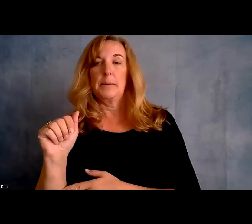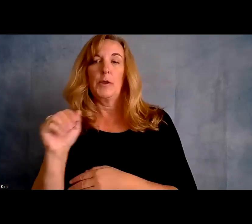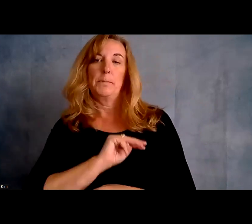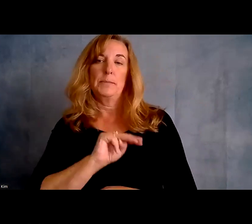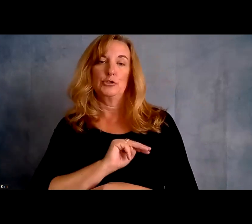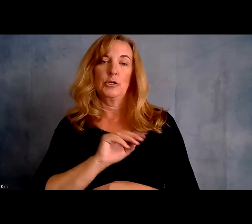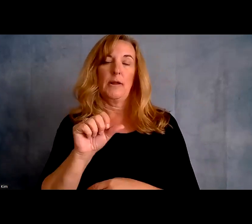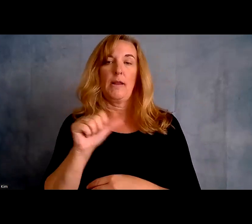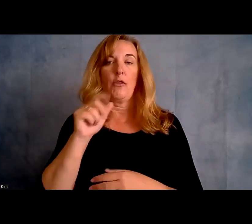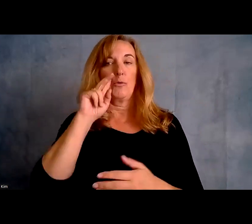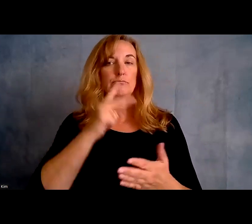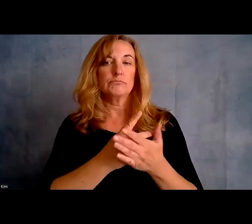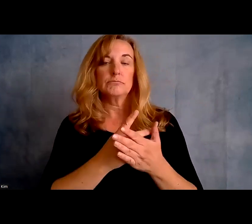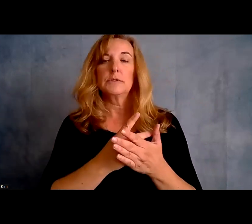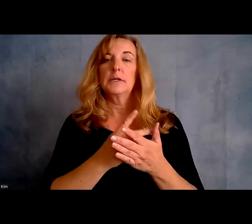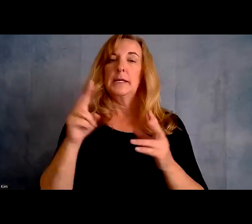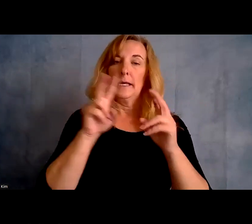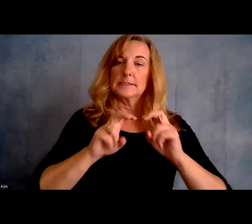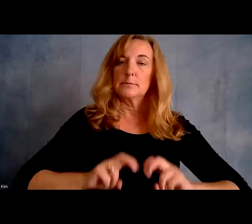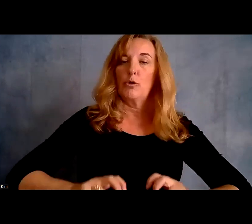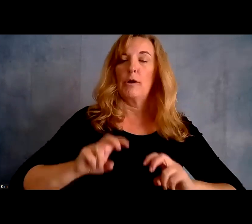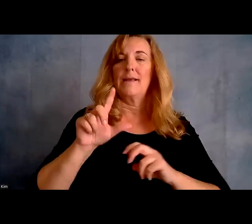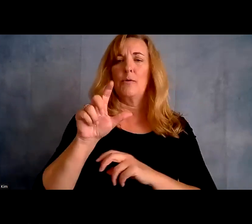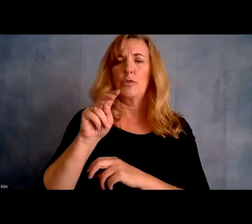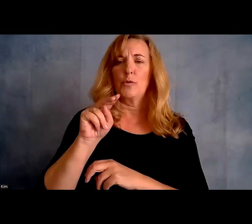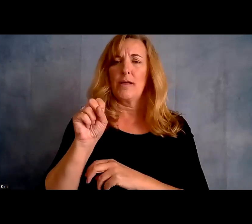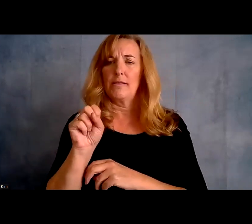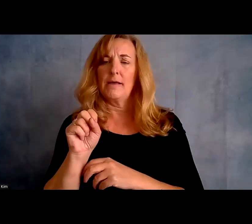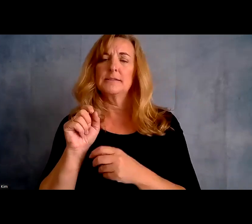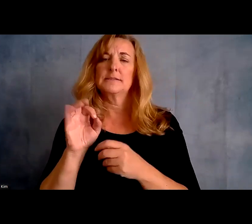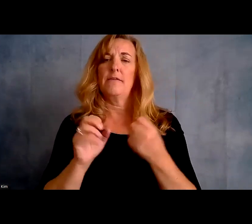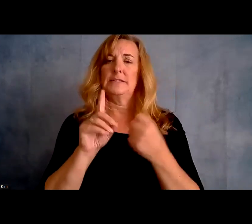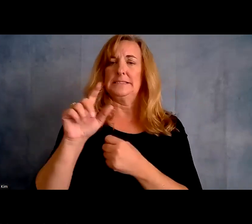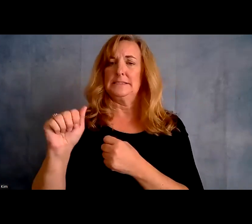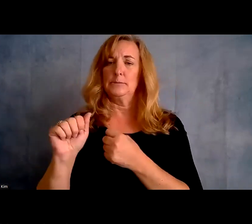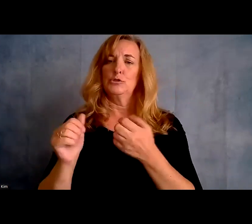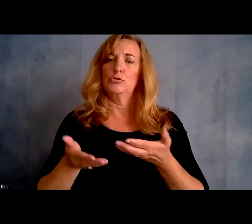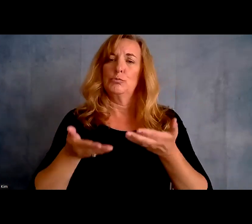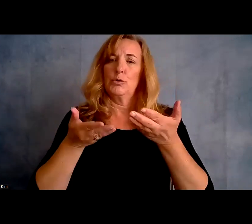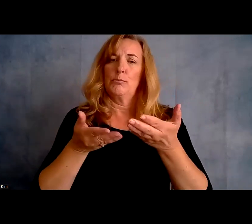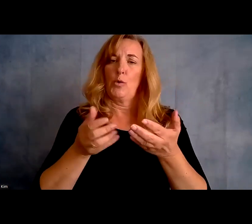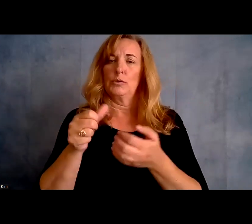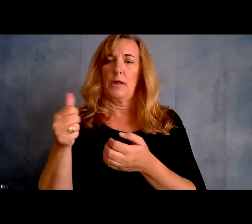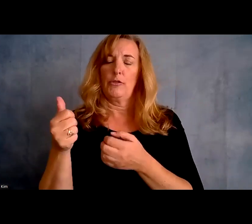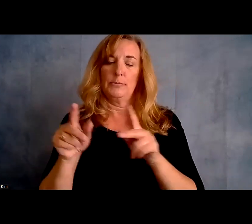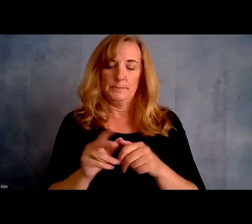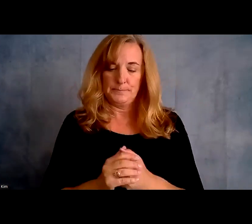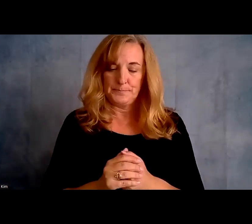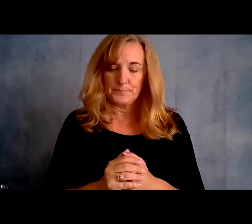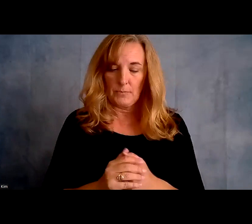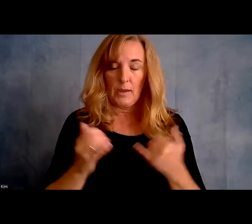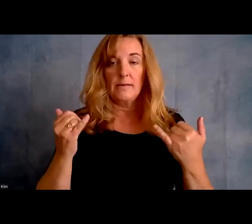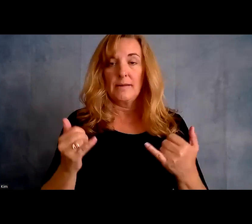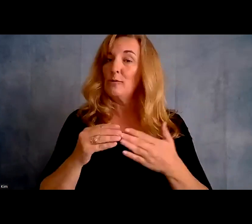Witness, Exploring Missiology through the lens of disability studies, among others. He is also an occasional horse leader,